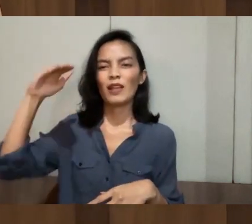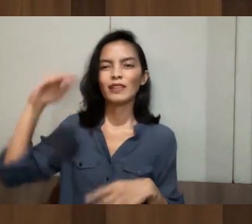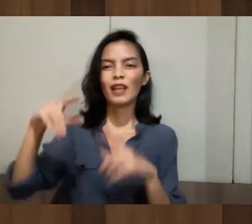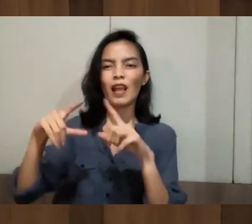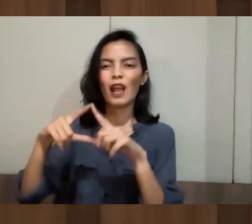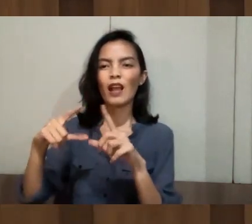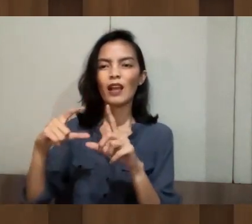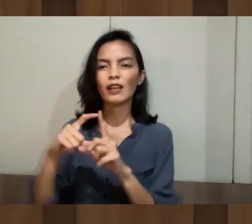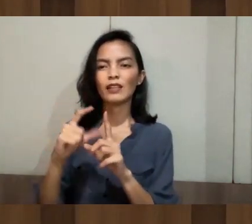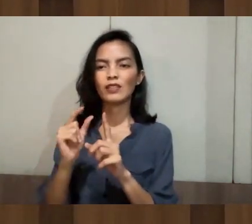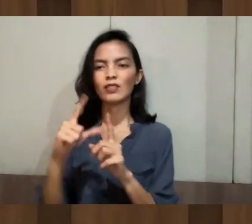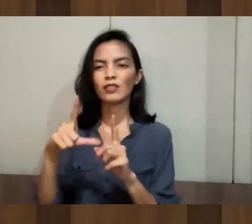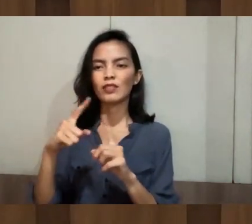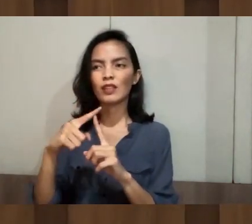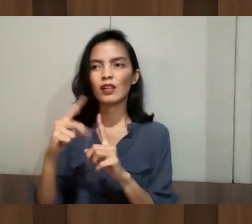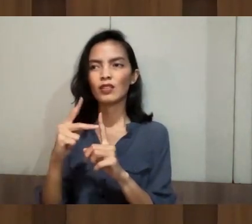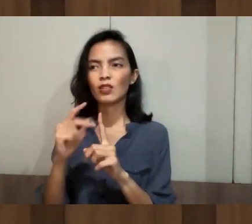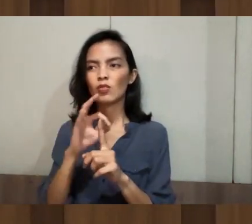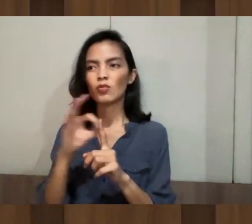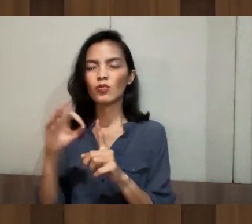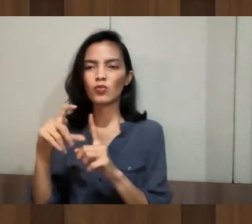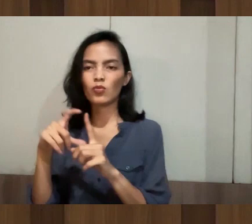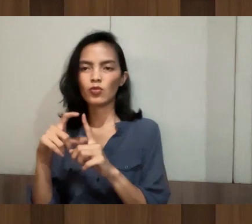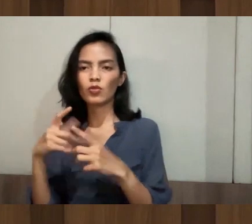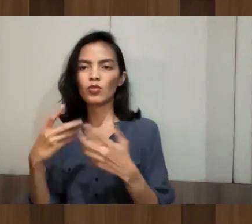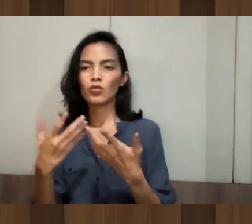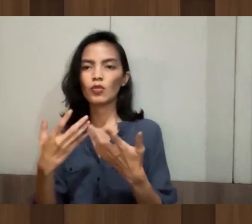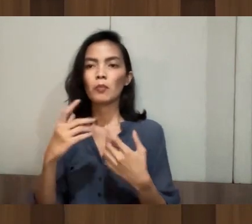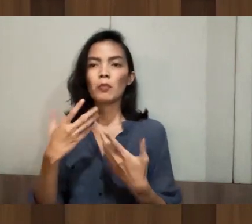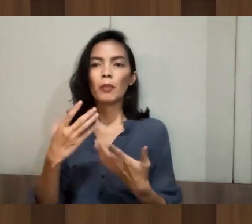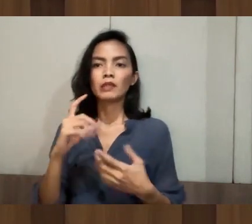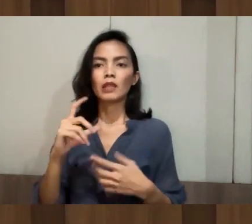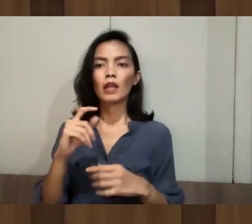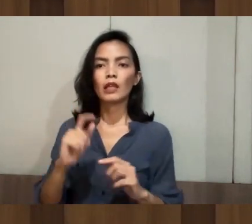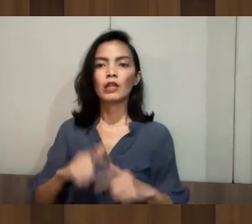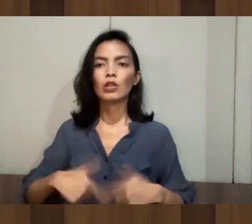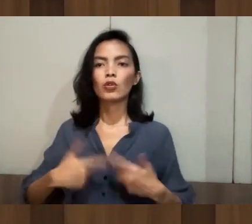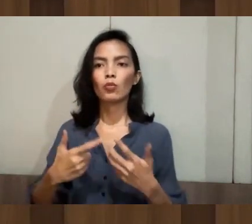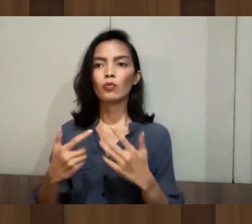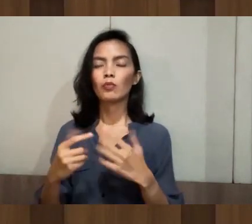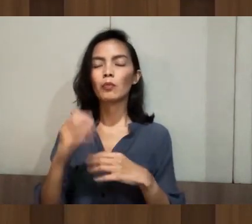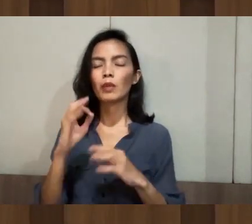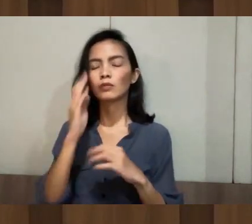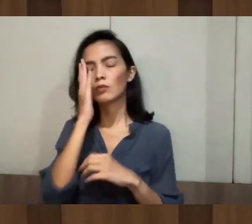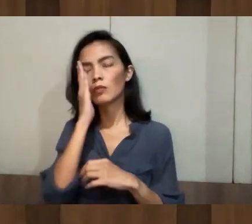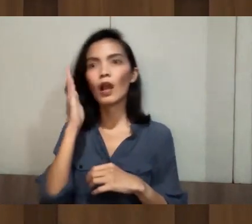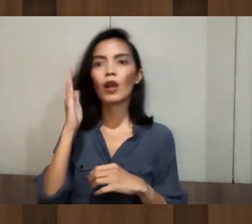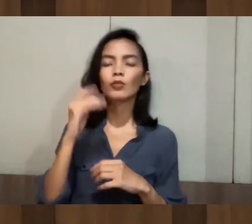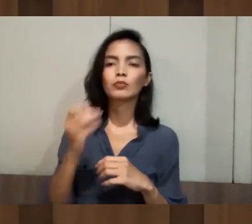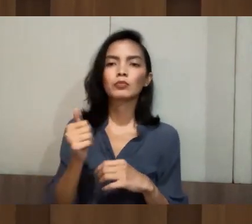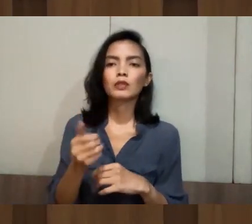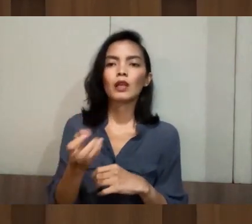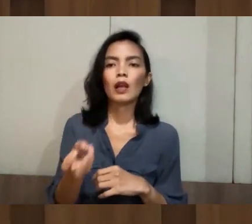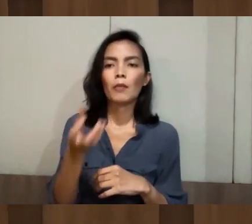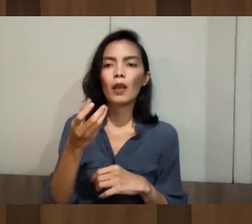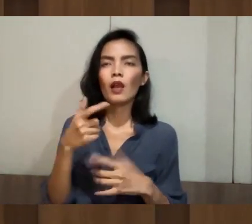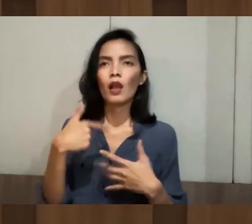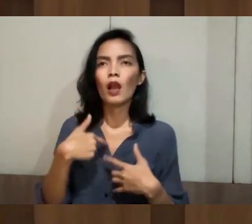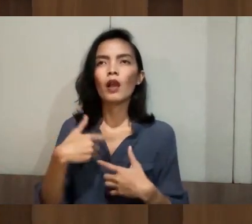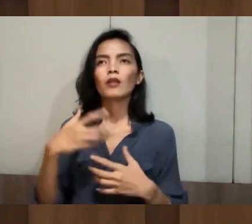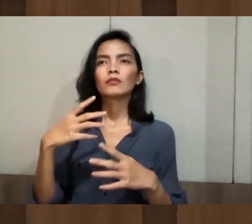adulthood. Now, I had to question and ponder, why don't my life get easier every time I wake up in the